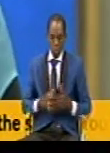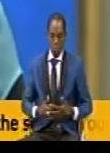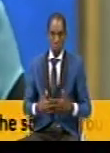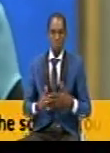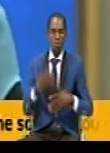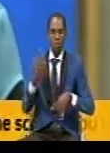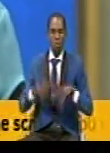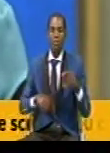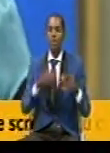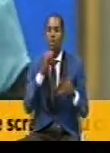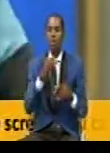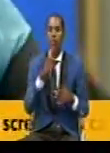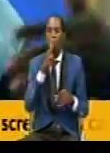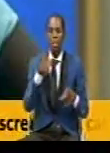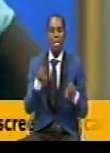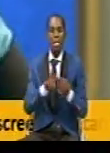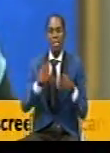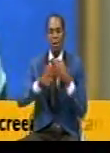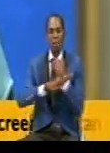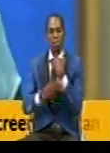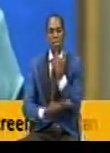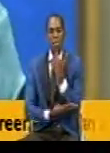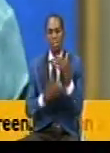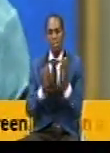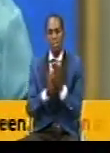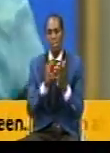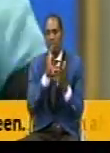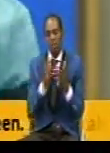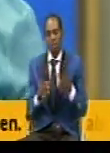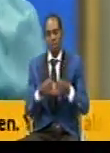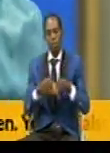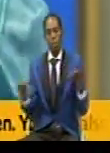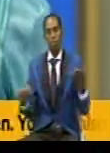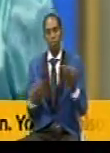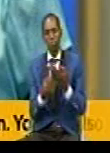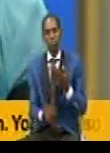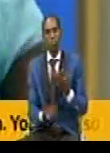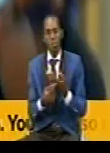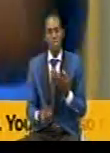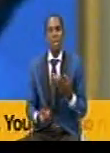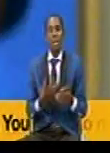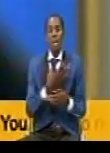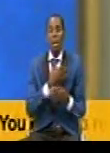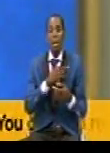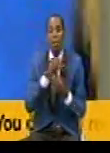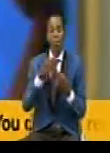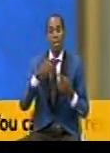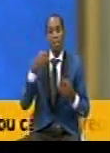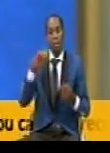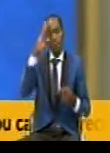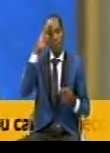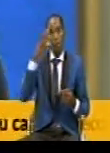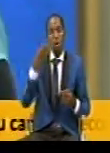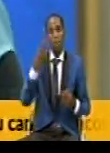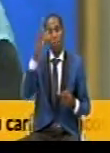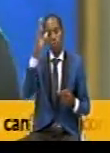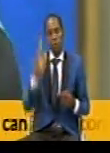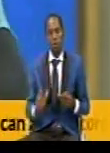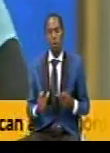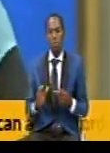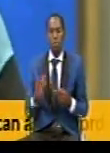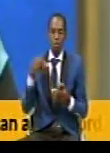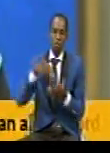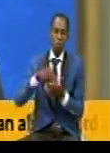it's not my portion. My womb cannot be a basket that will leak. When I sit down there, when the man of God